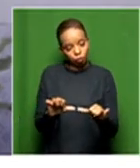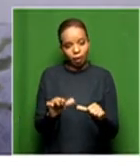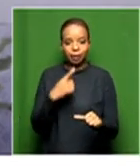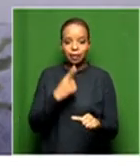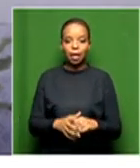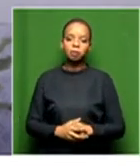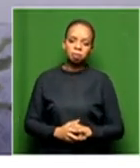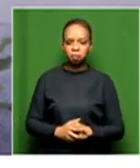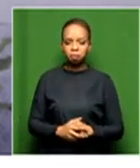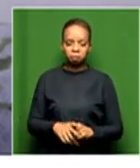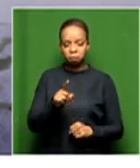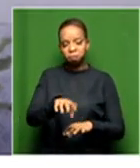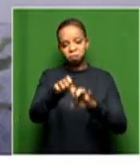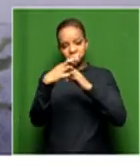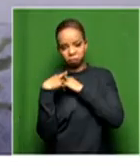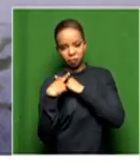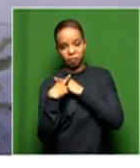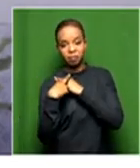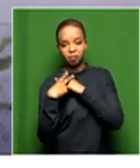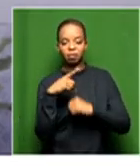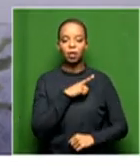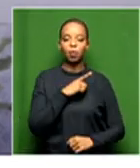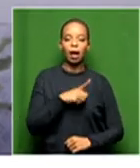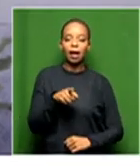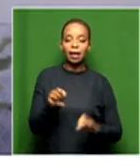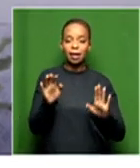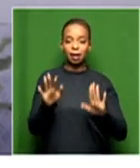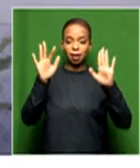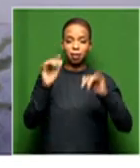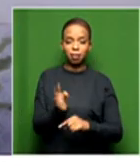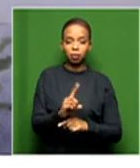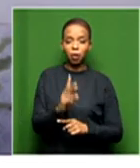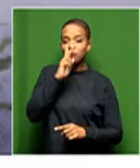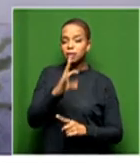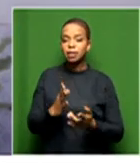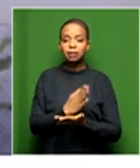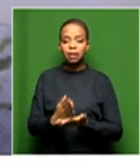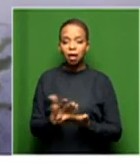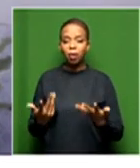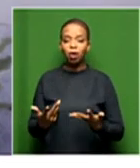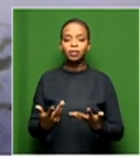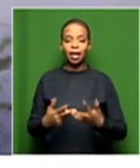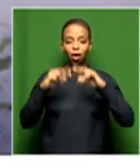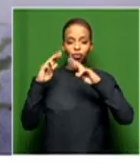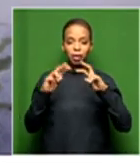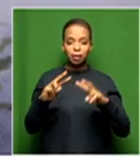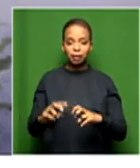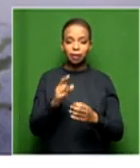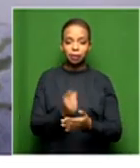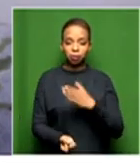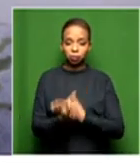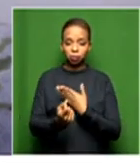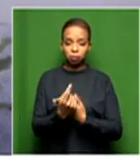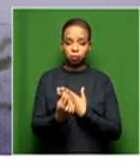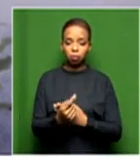for, and what's been amazing is starting to see some of the research coming out around people's psychological and